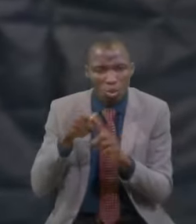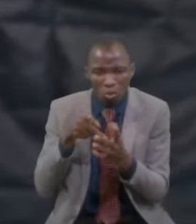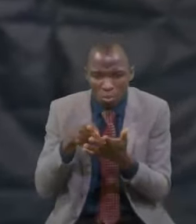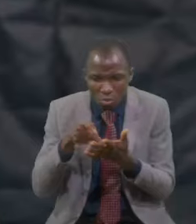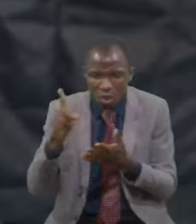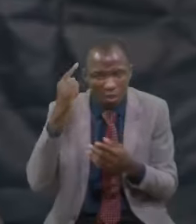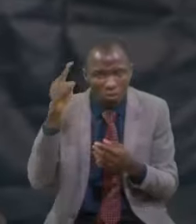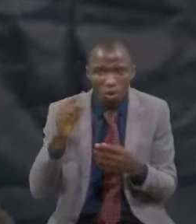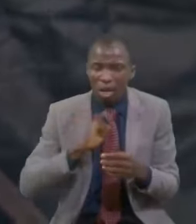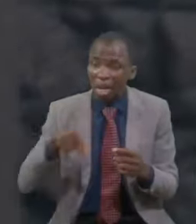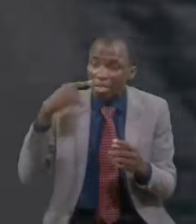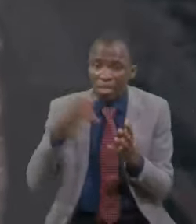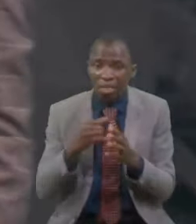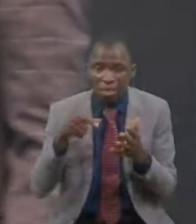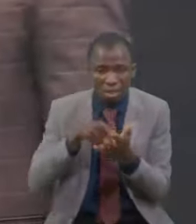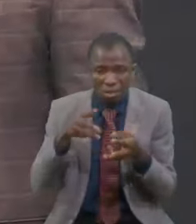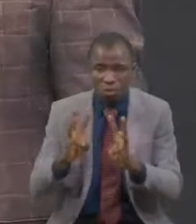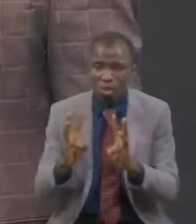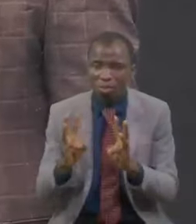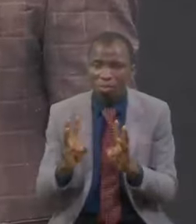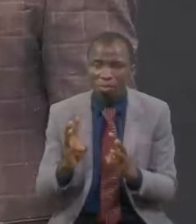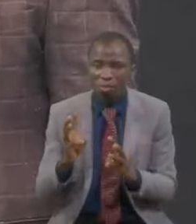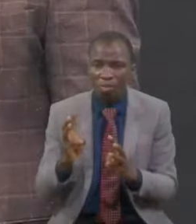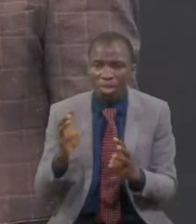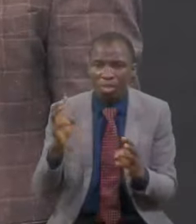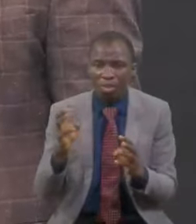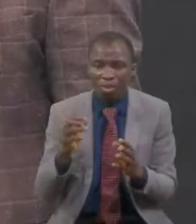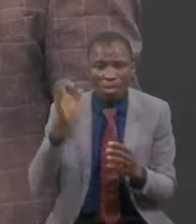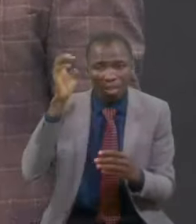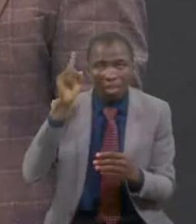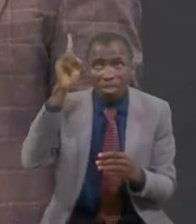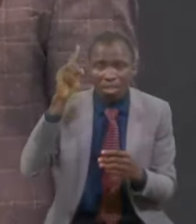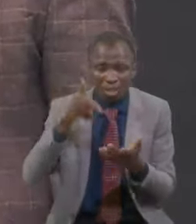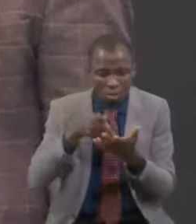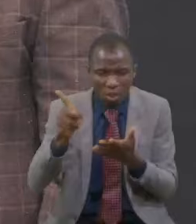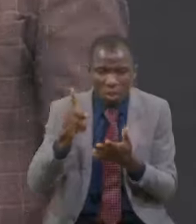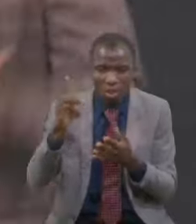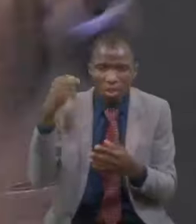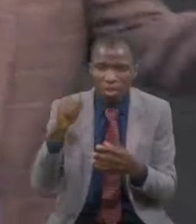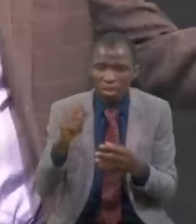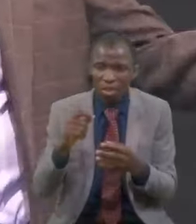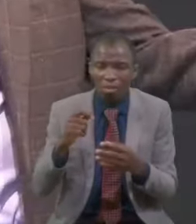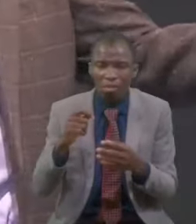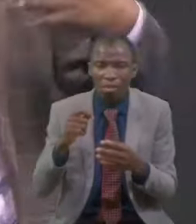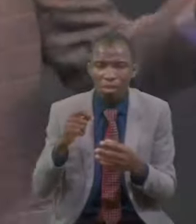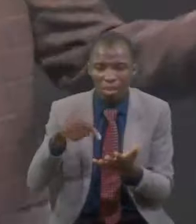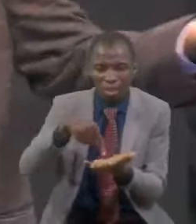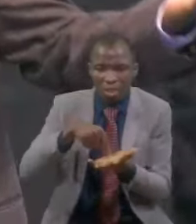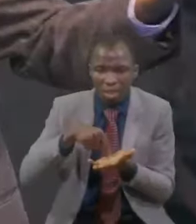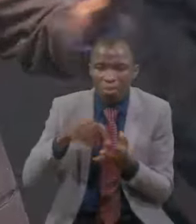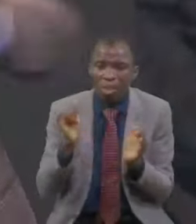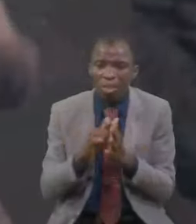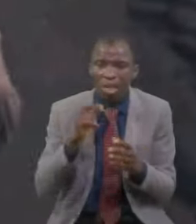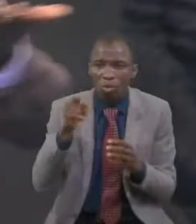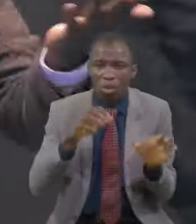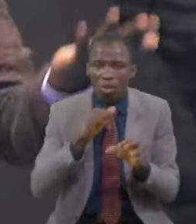way. He paid the debt he did not owe. I owed the